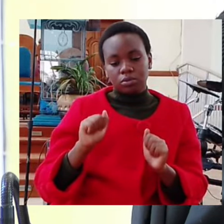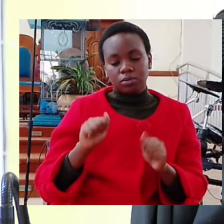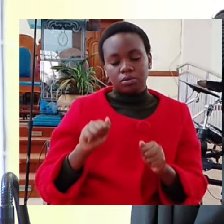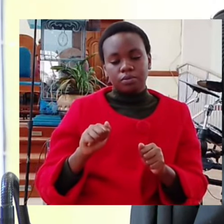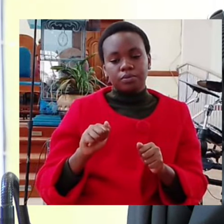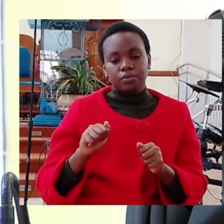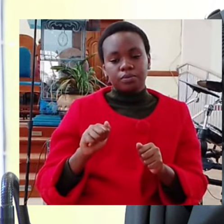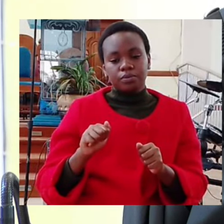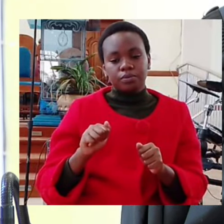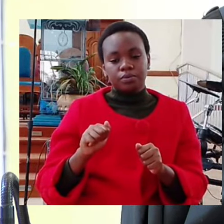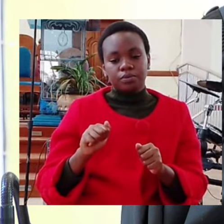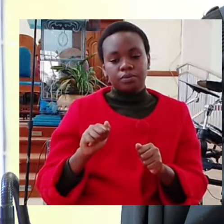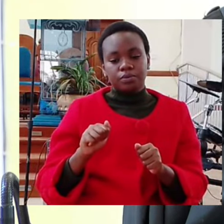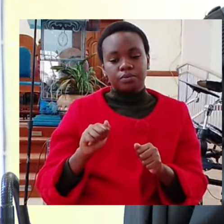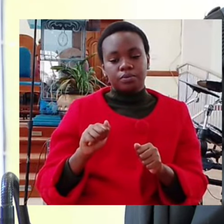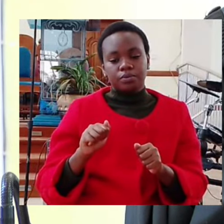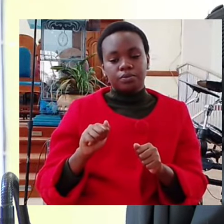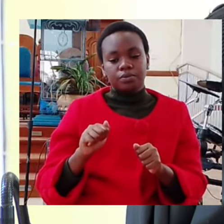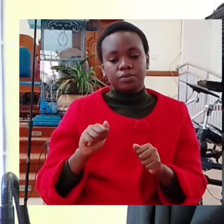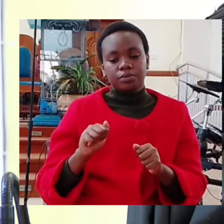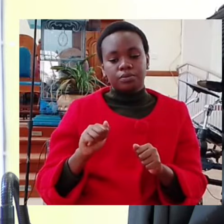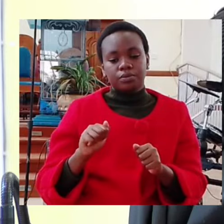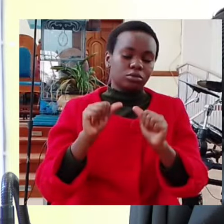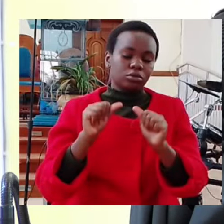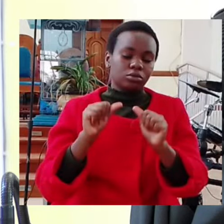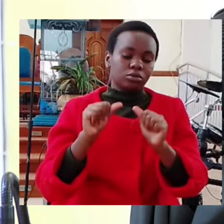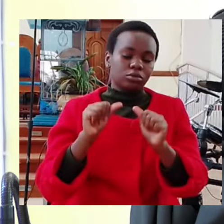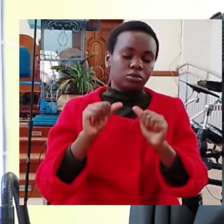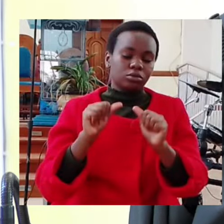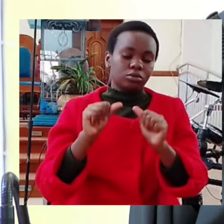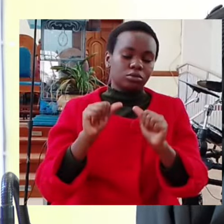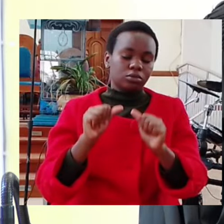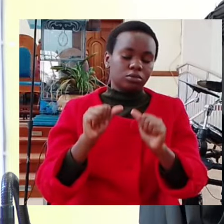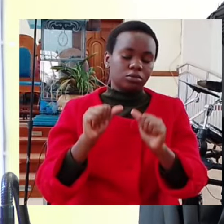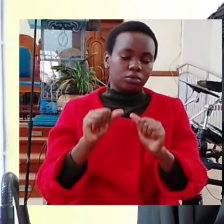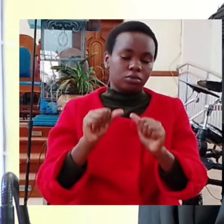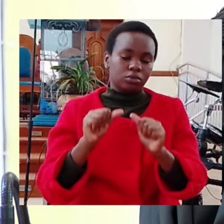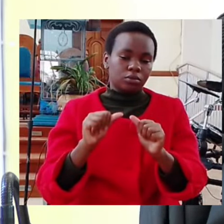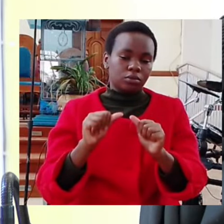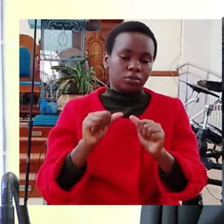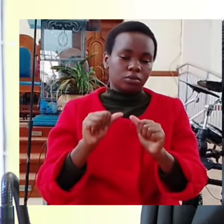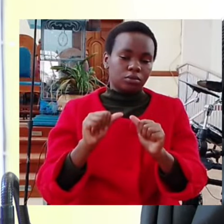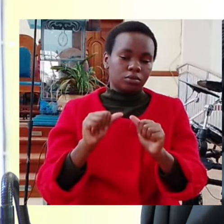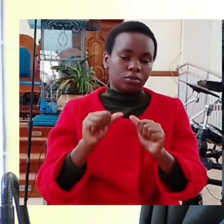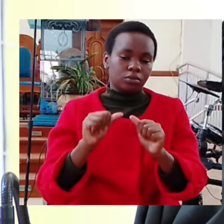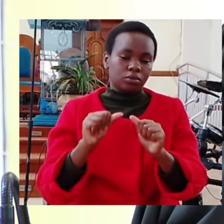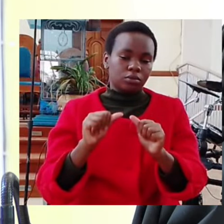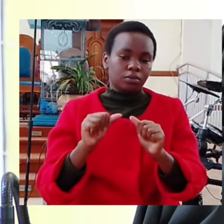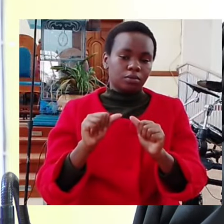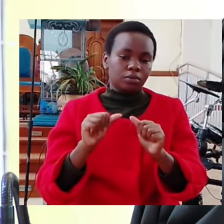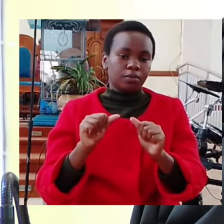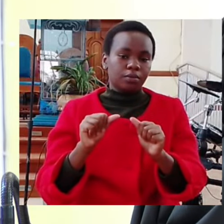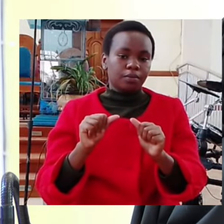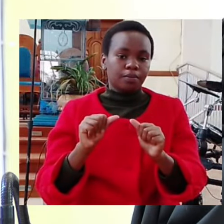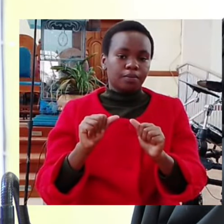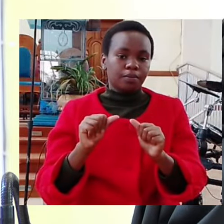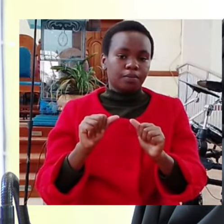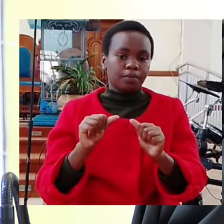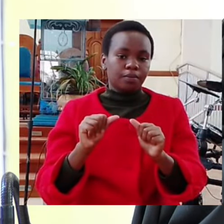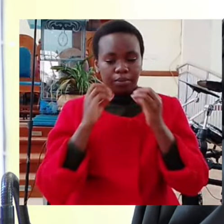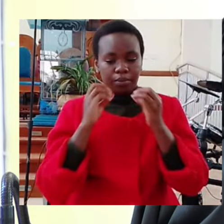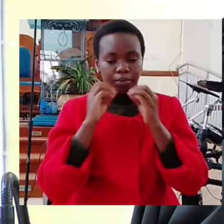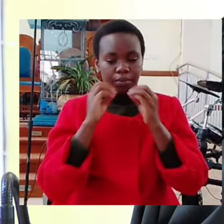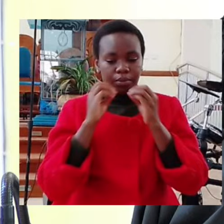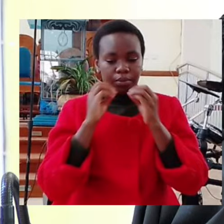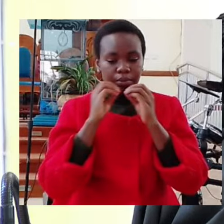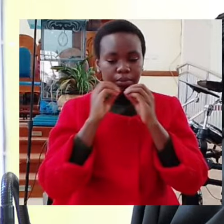irathimo cia Ngai na kuwaramio na kuongerereka mwakoto ucio turaka mwakoto uyu twakite ukorwo ni